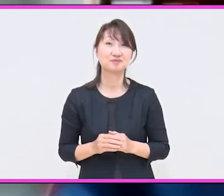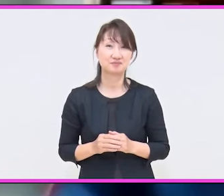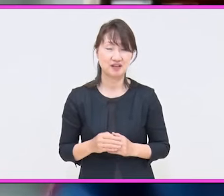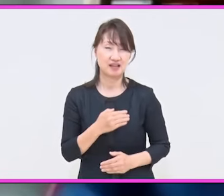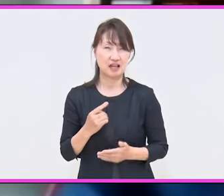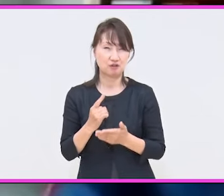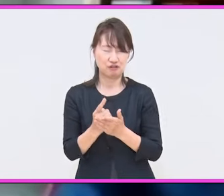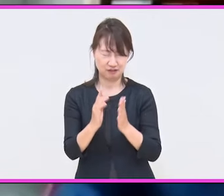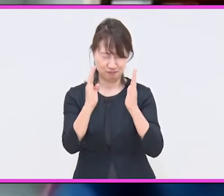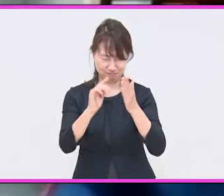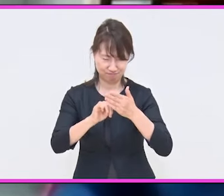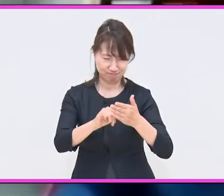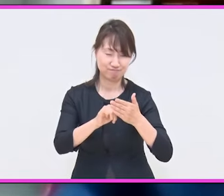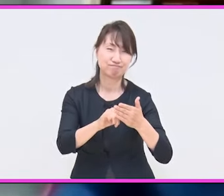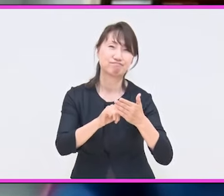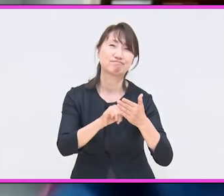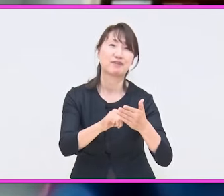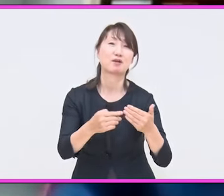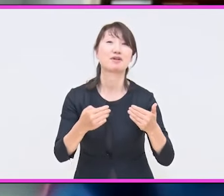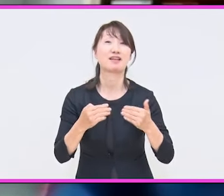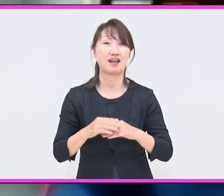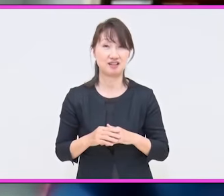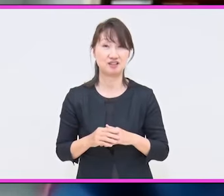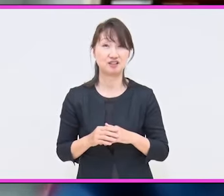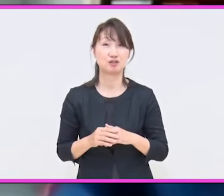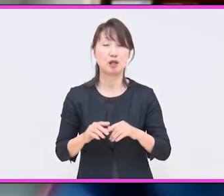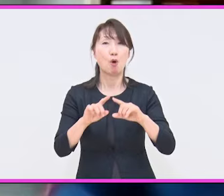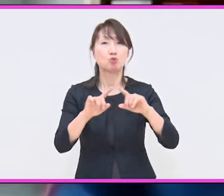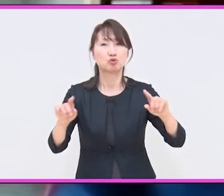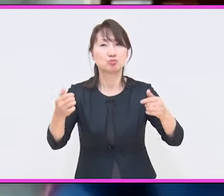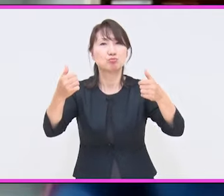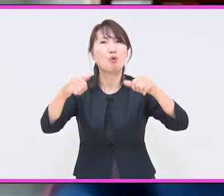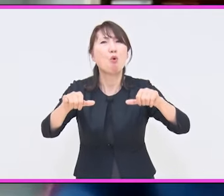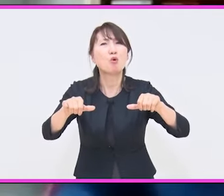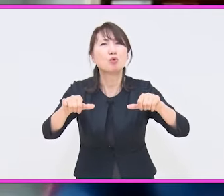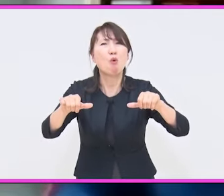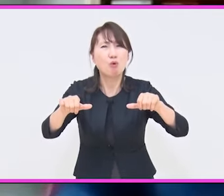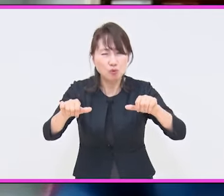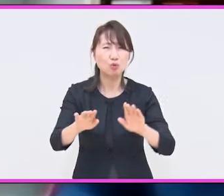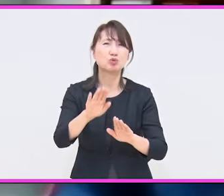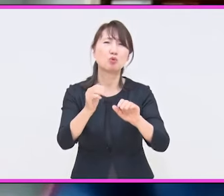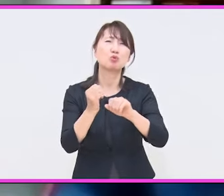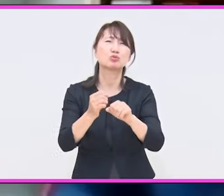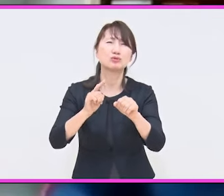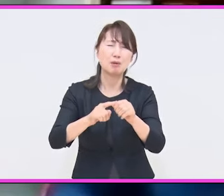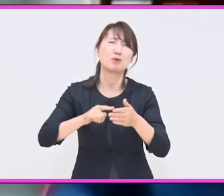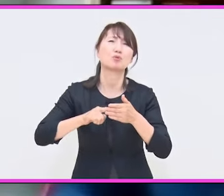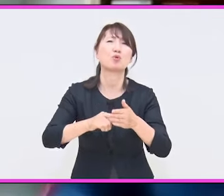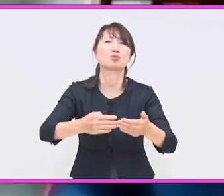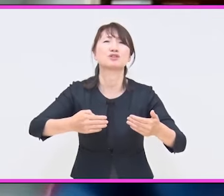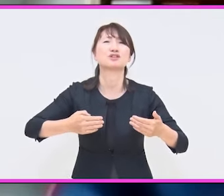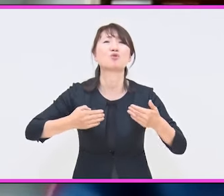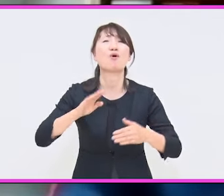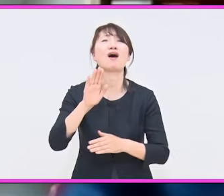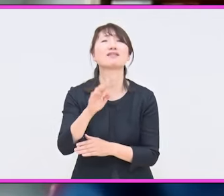you can to achieve, sometimes just to achieve normality, just to achieve